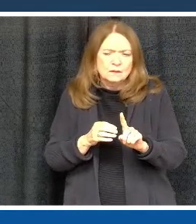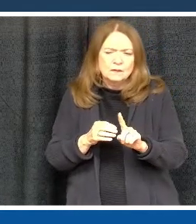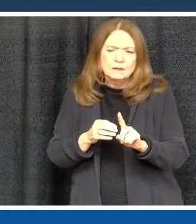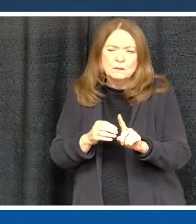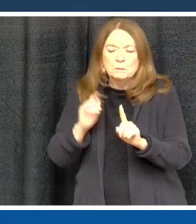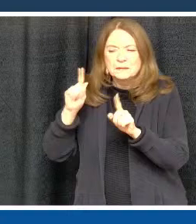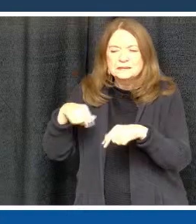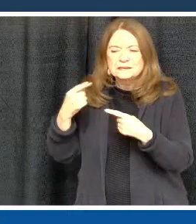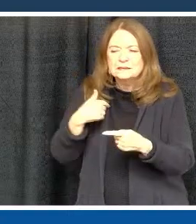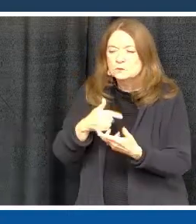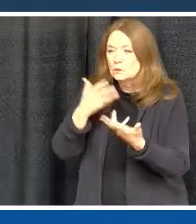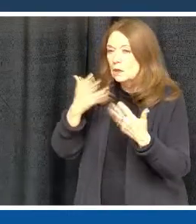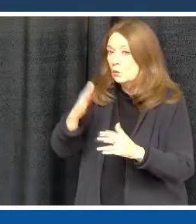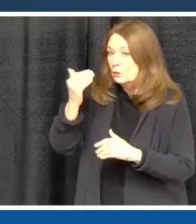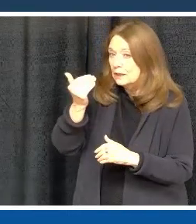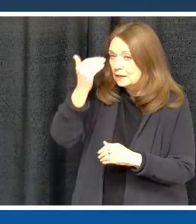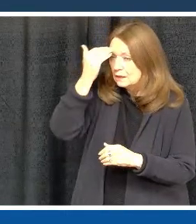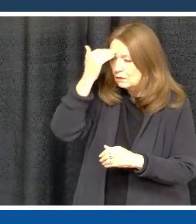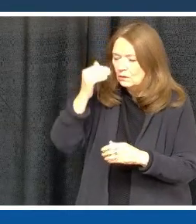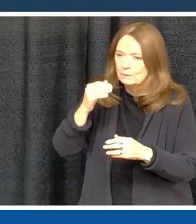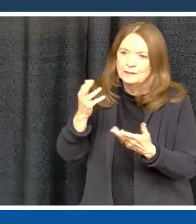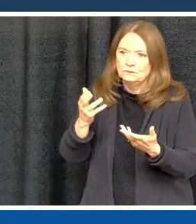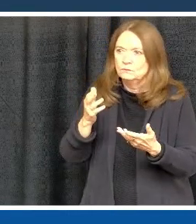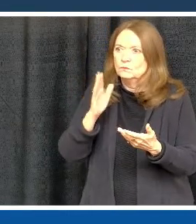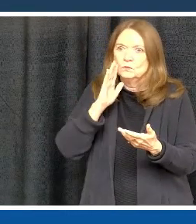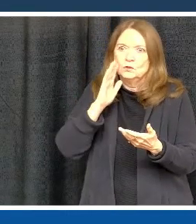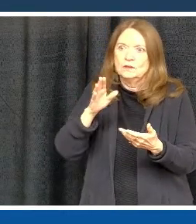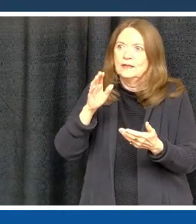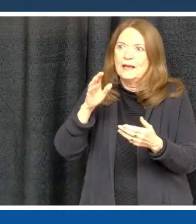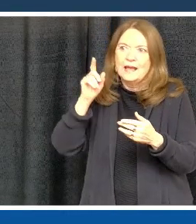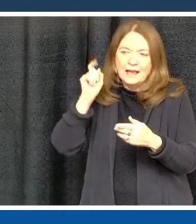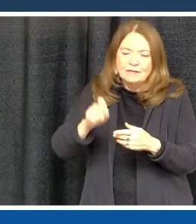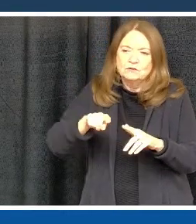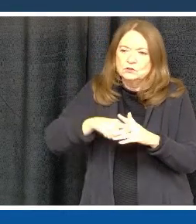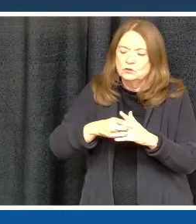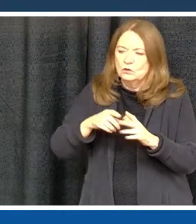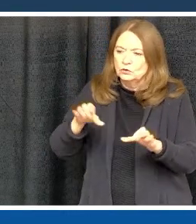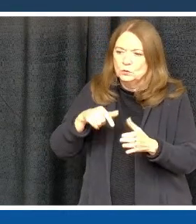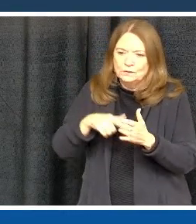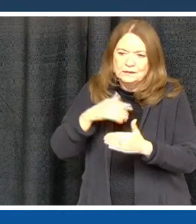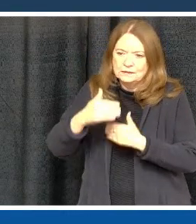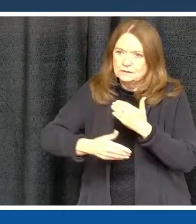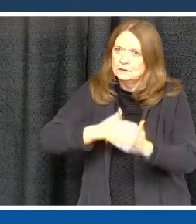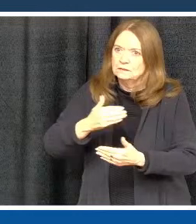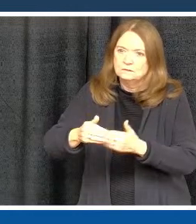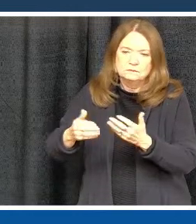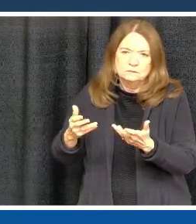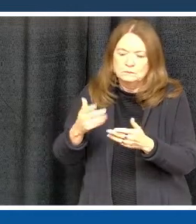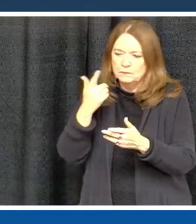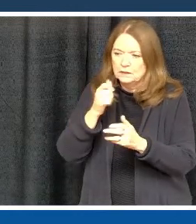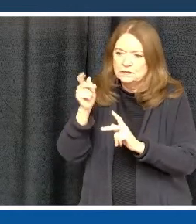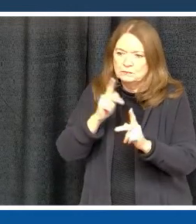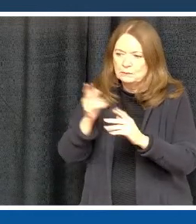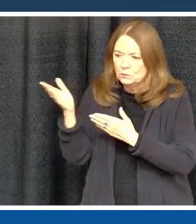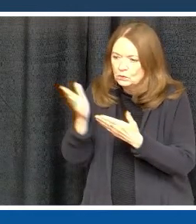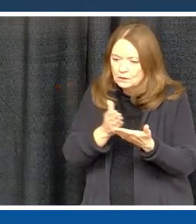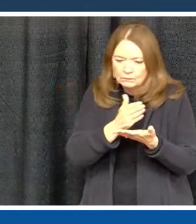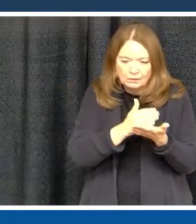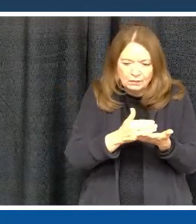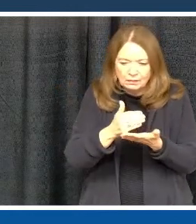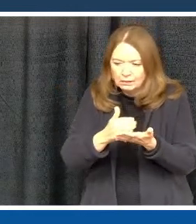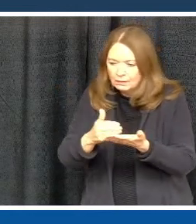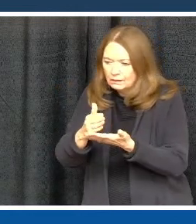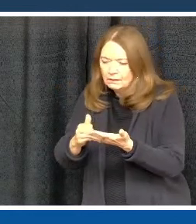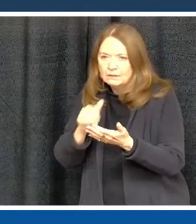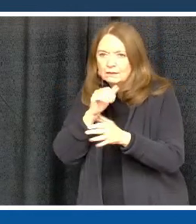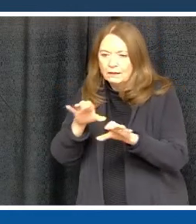Since we already know, at some point we're gonna have to start doing this as we go. Otherwise, people will come in with pieces, not do a traffic study, and not have